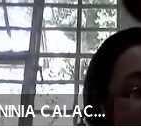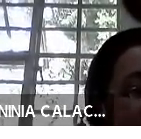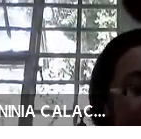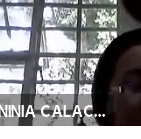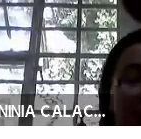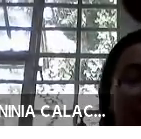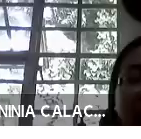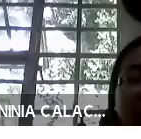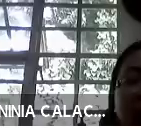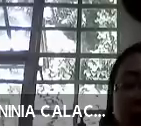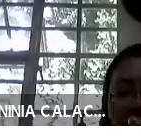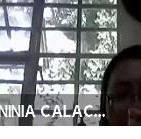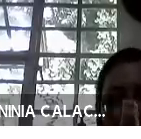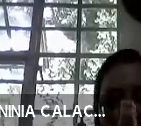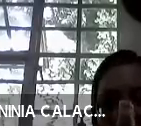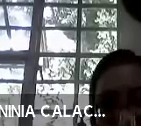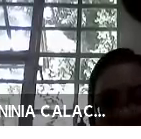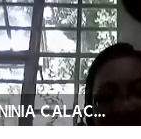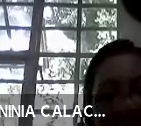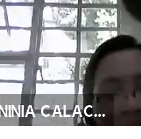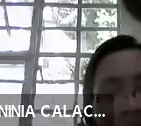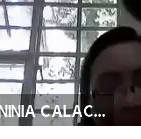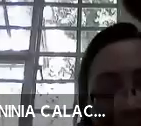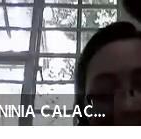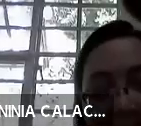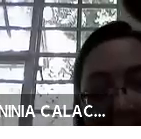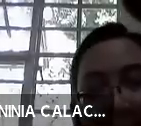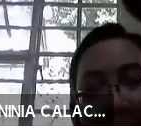happy World Teachers Day. Thank you po.